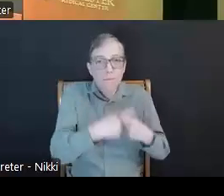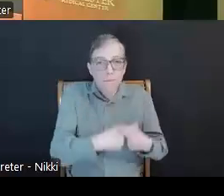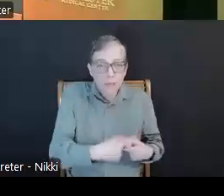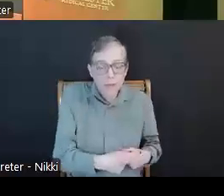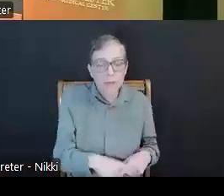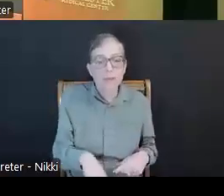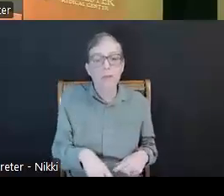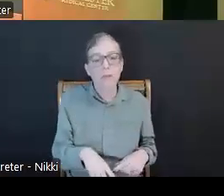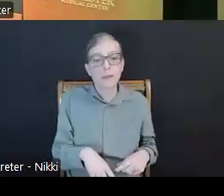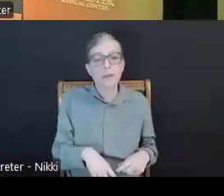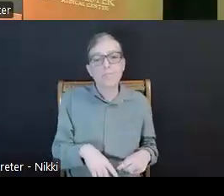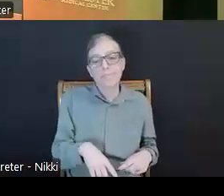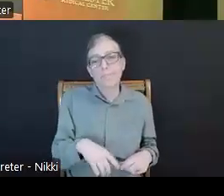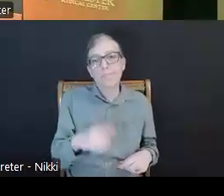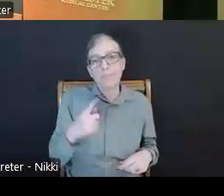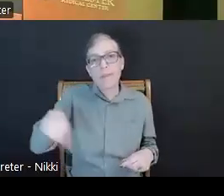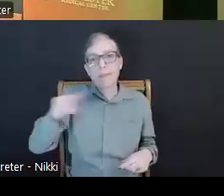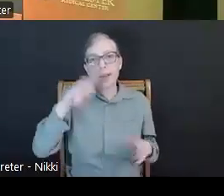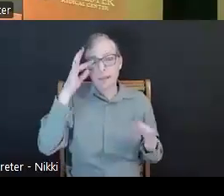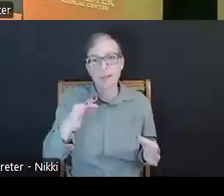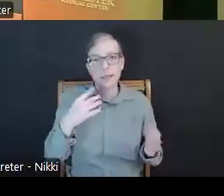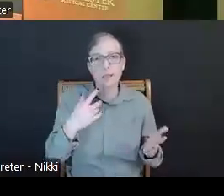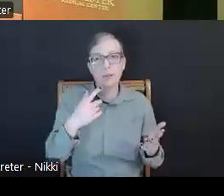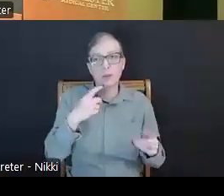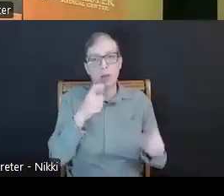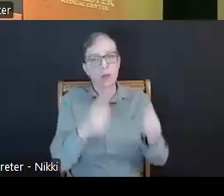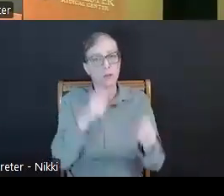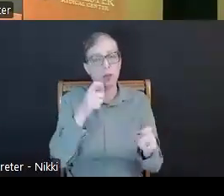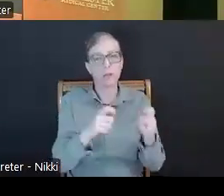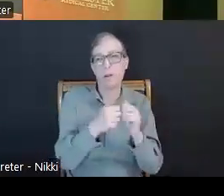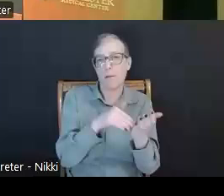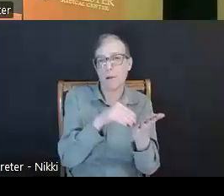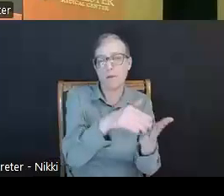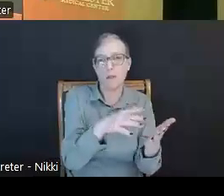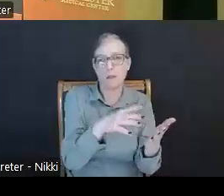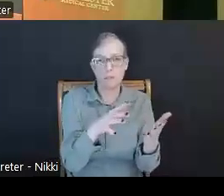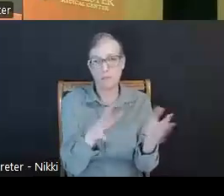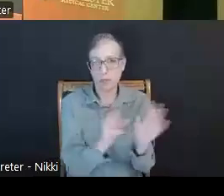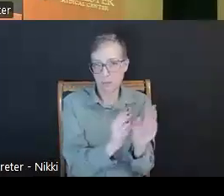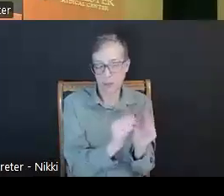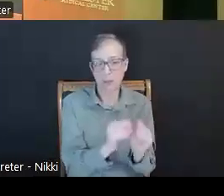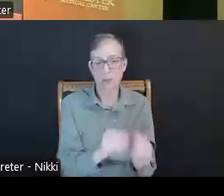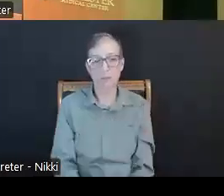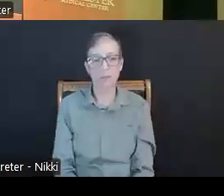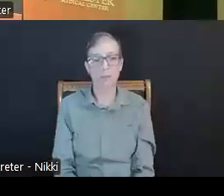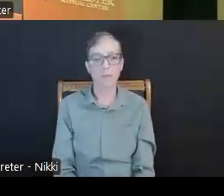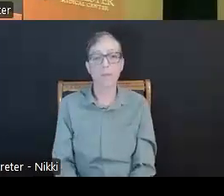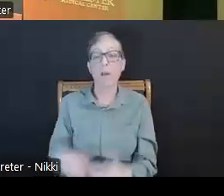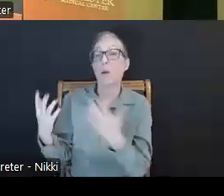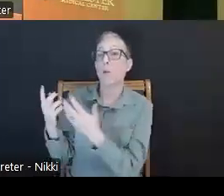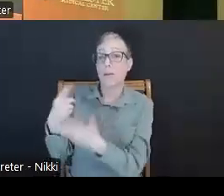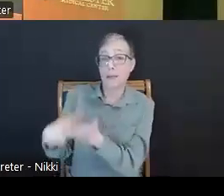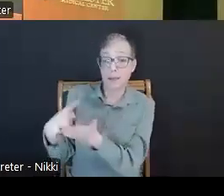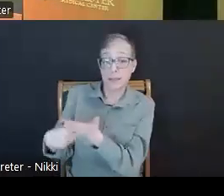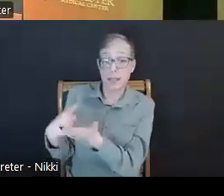was largely due to scheduling conflicts. In terms of what they talked about, medical school advice and residency advice